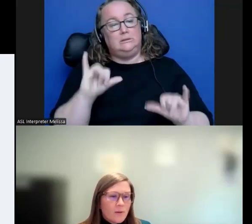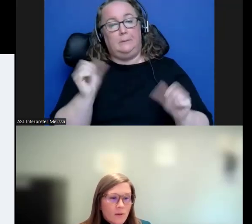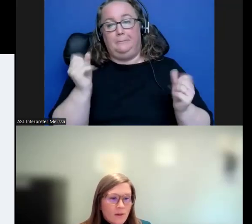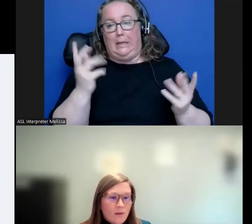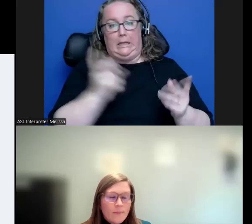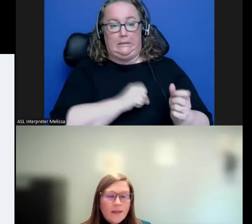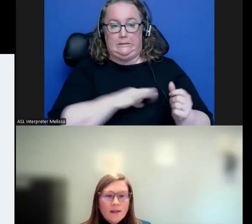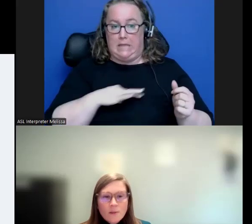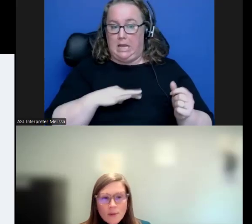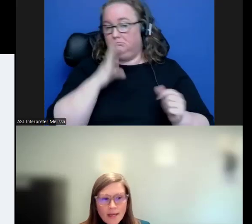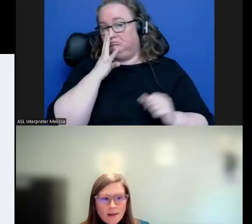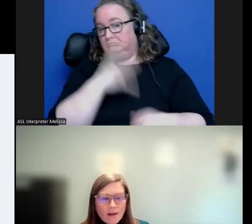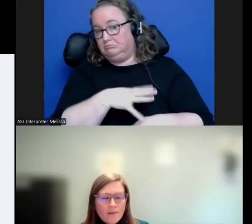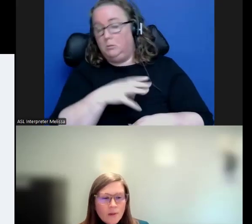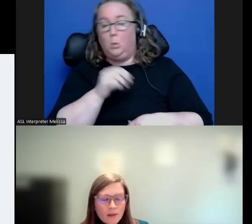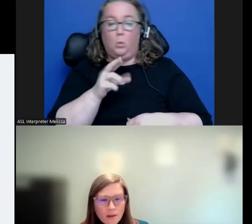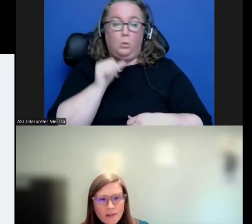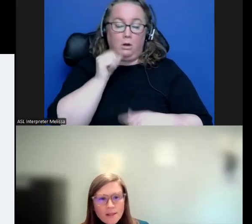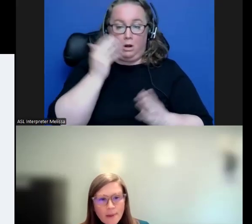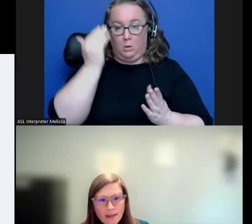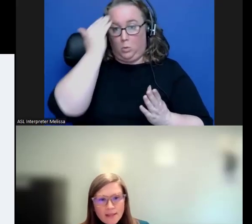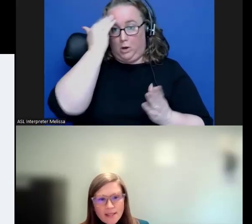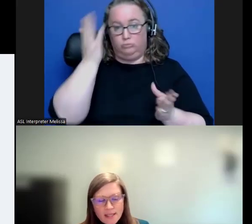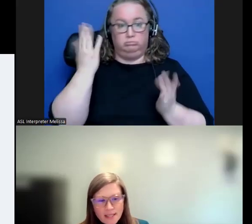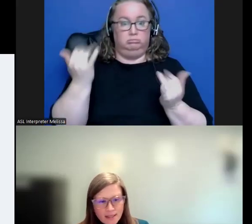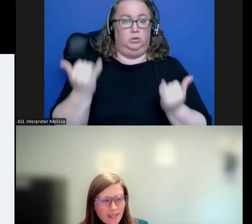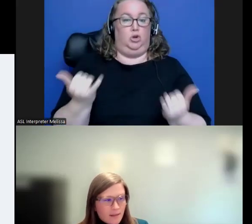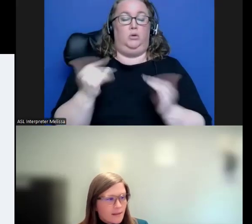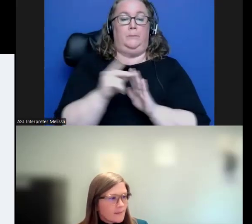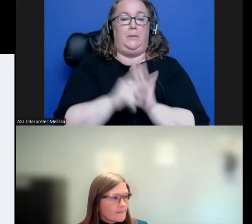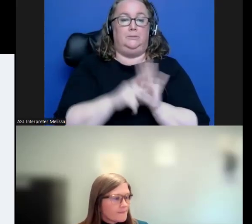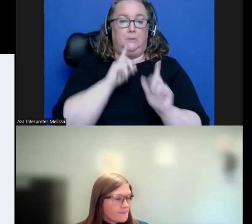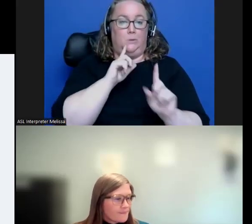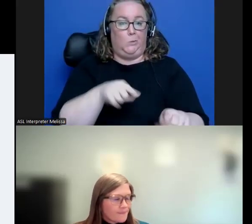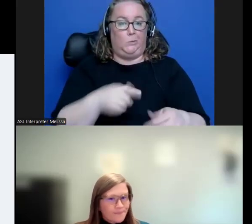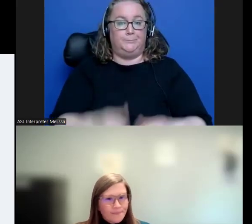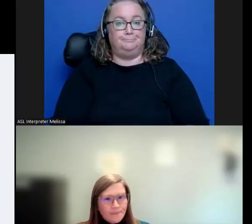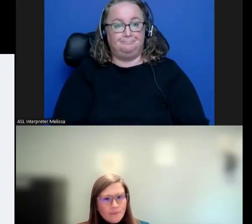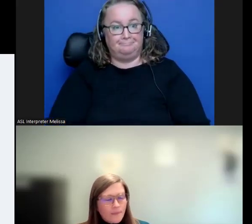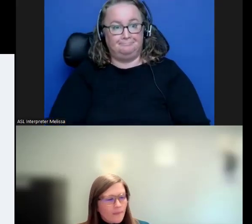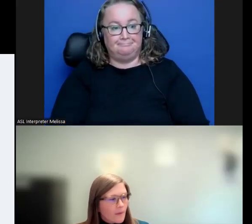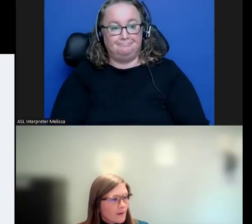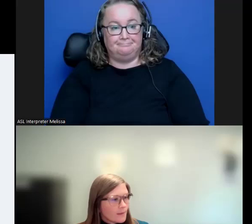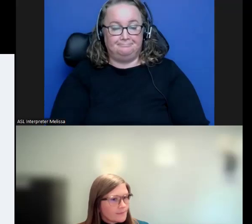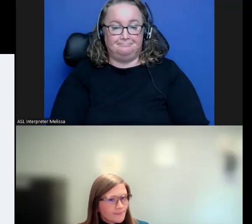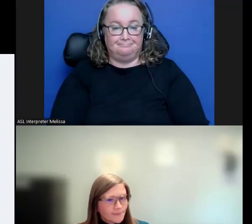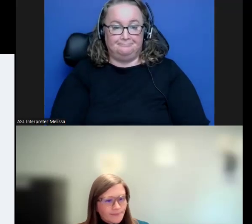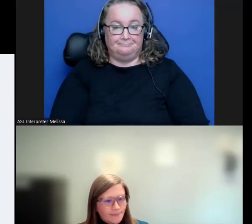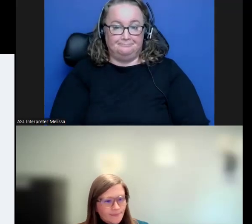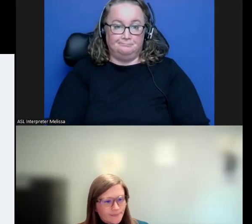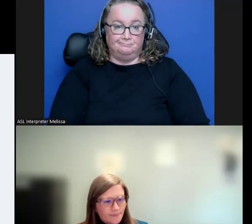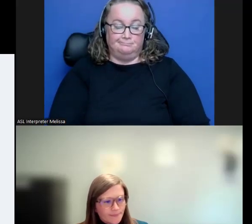to ignore or be unaware of what current policy dictates.